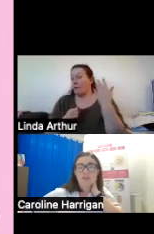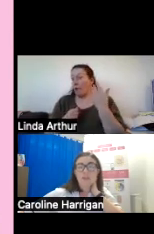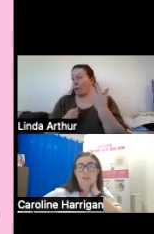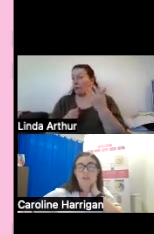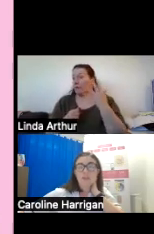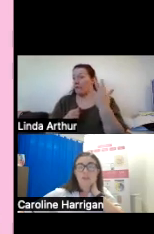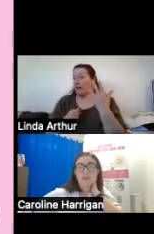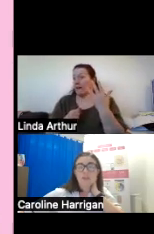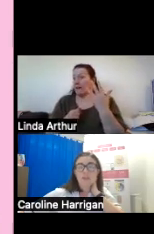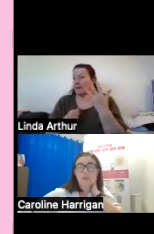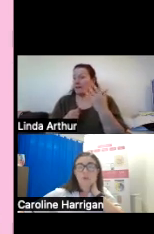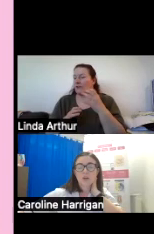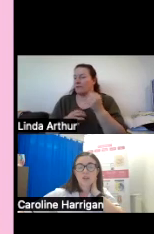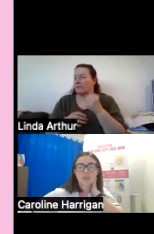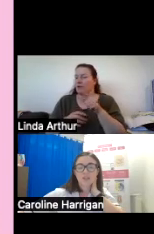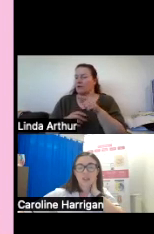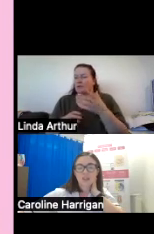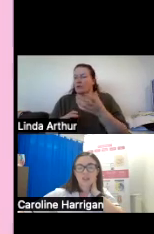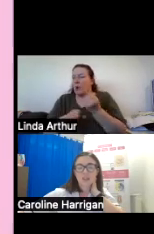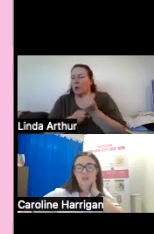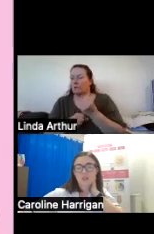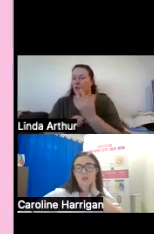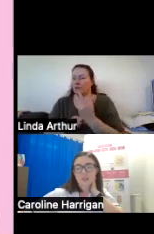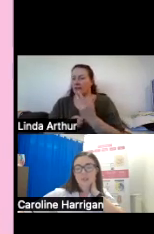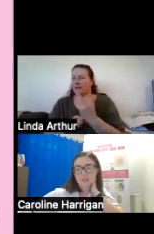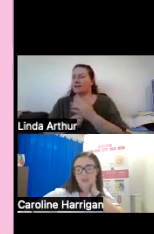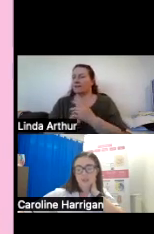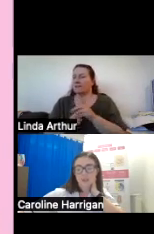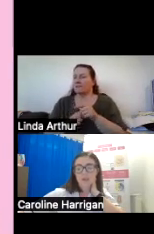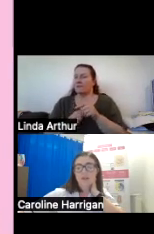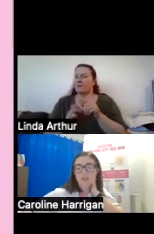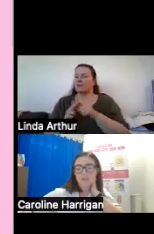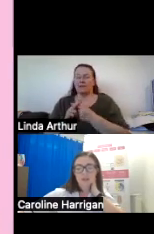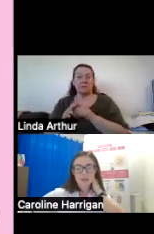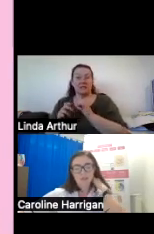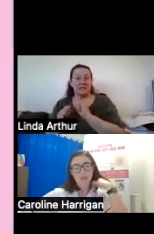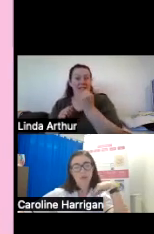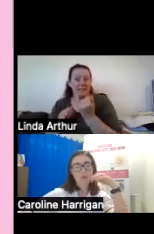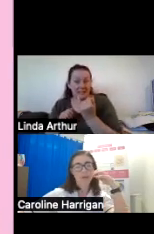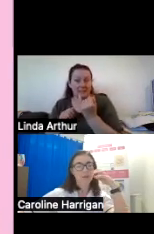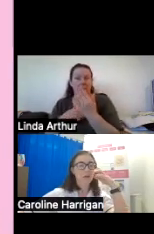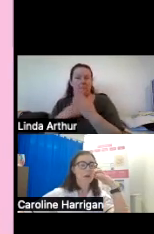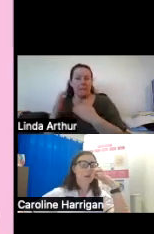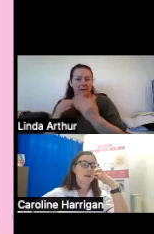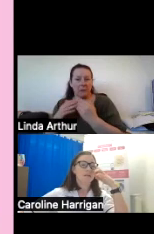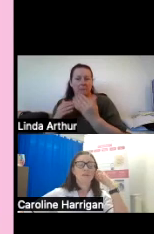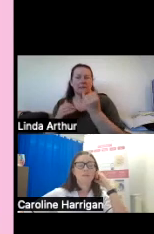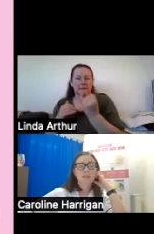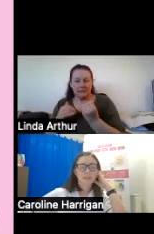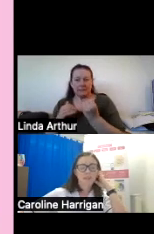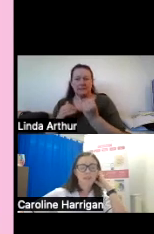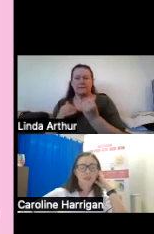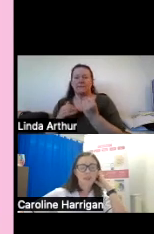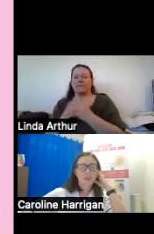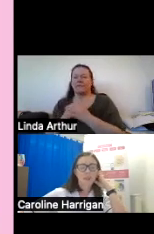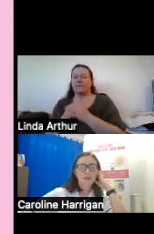that you felt that you wanted to get to 3 or 4, then start there and do 6 in a row and build it up as you go then. And